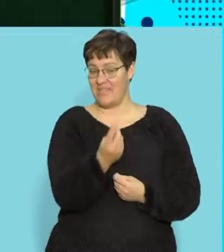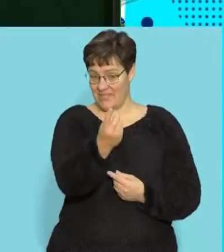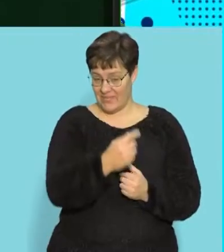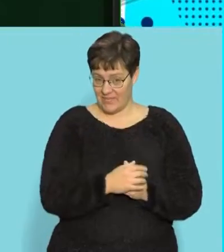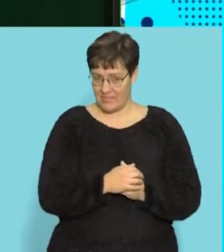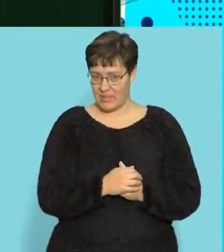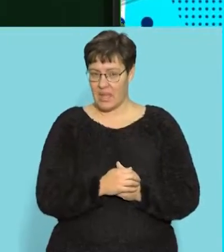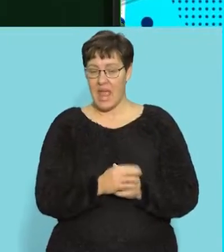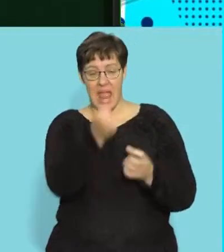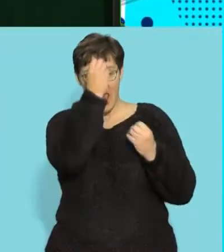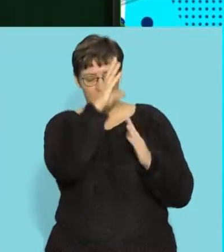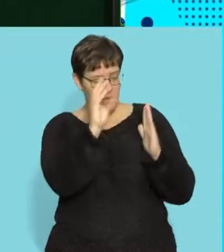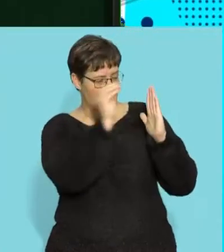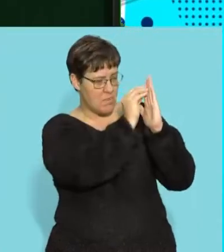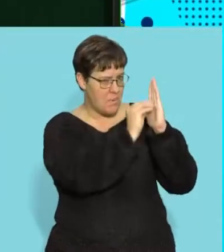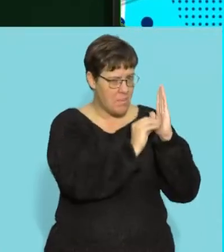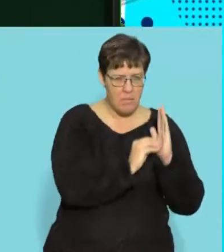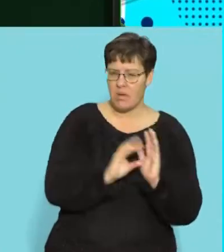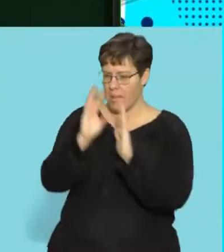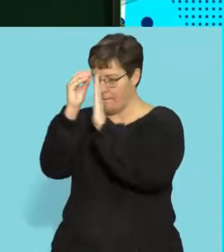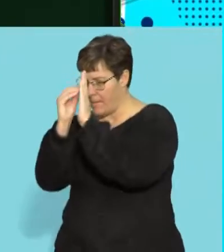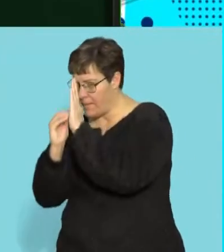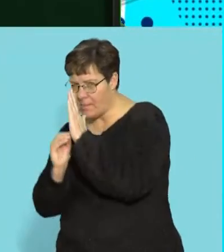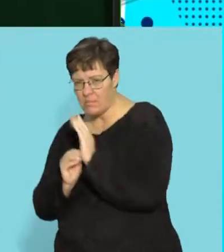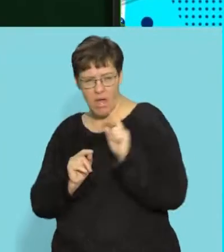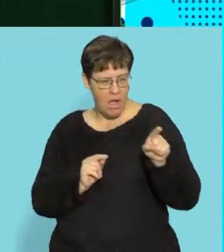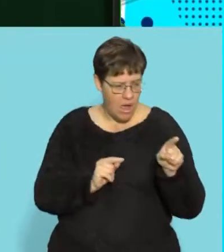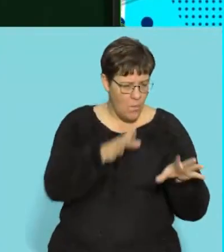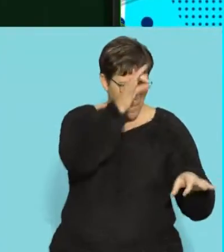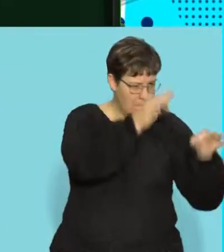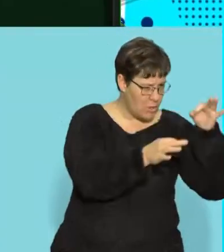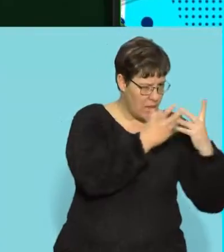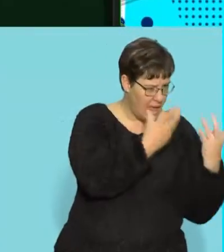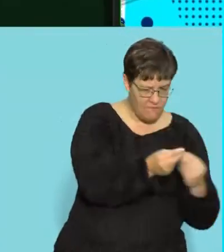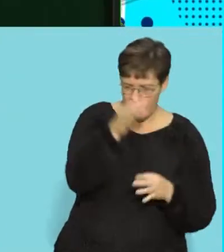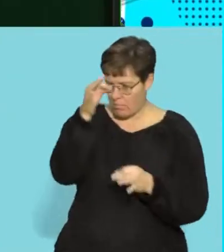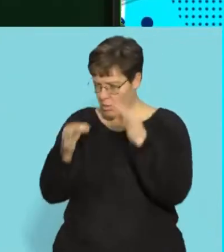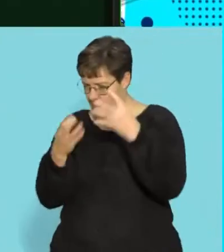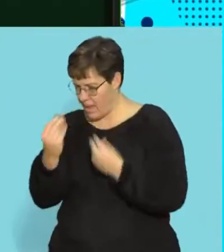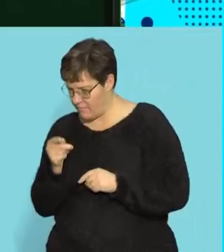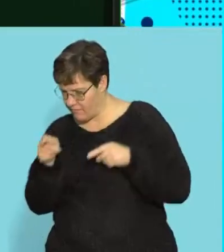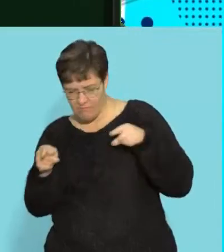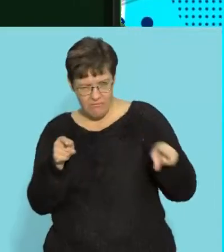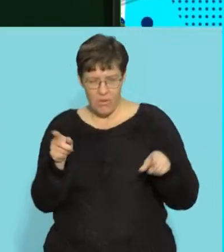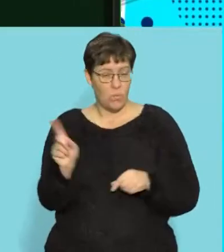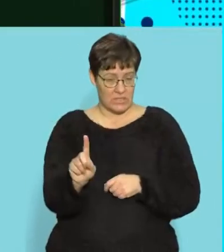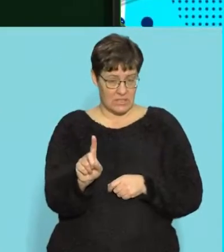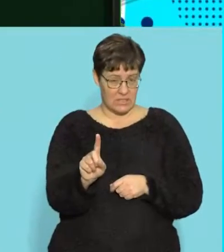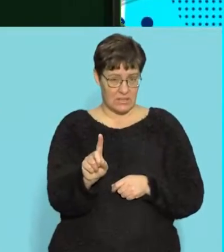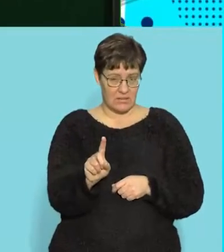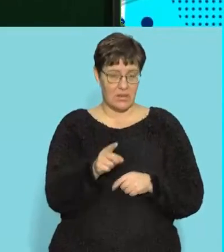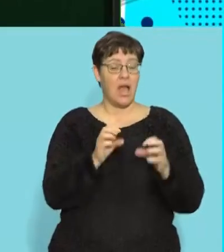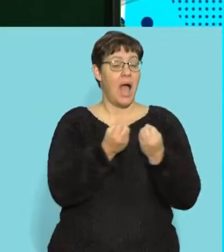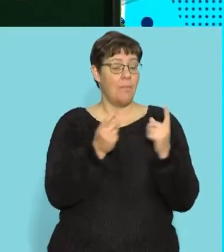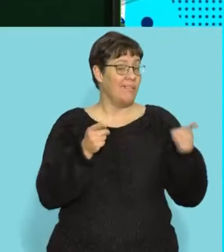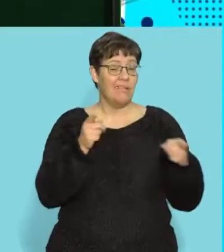You need to keep track of the data, you know, take note of what is it that we manipulated. And in both cases, we